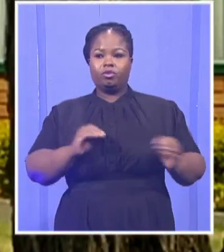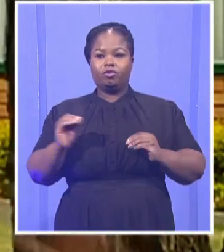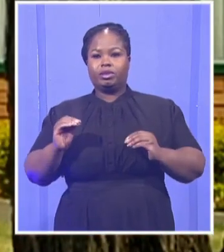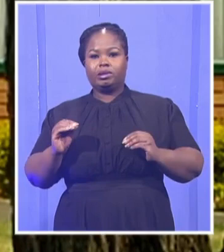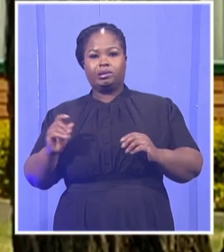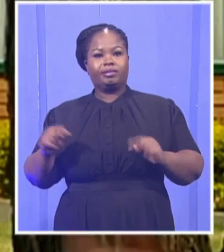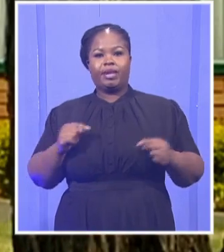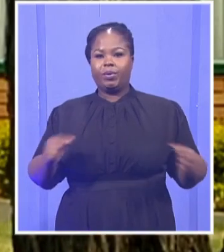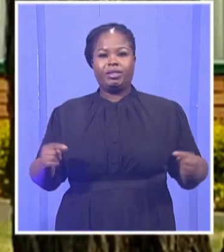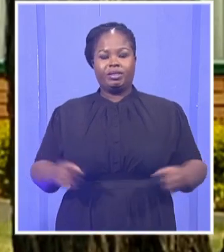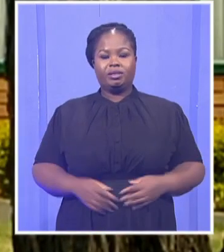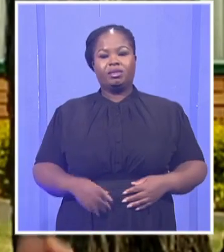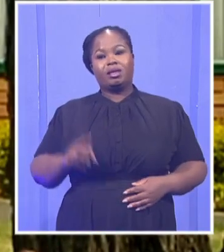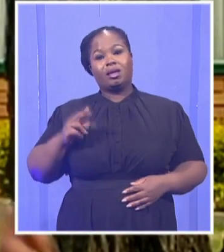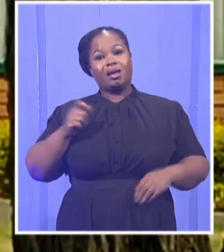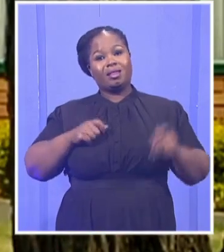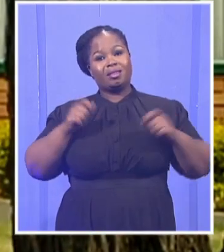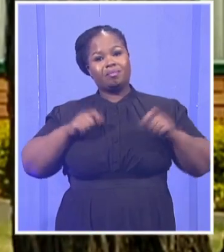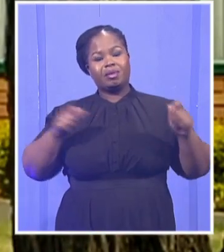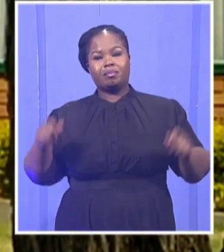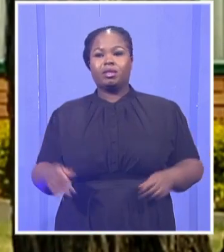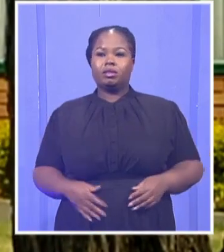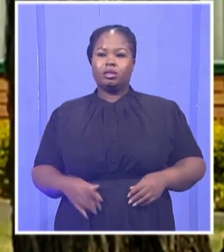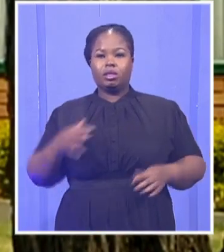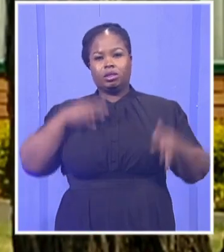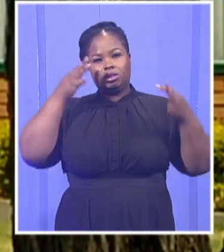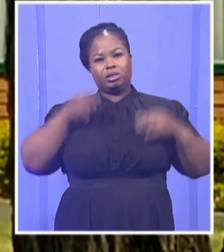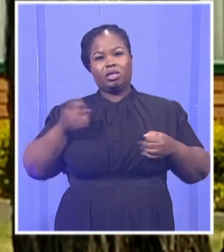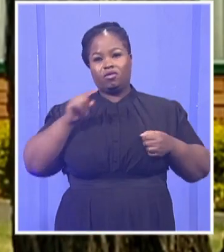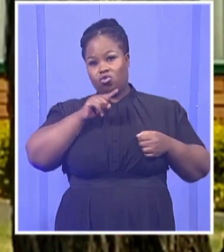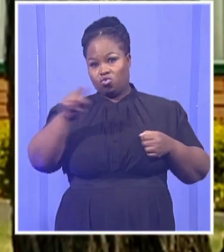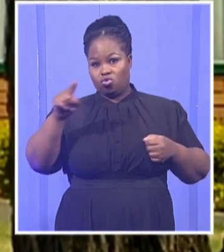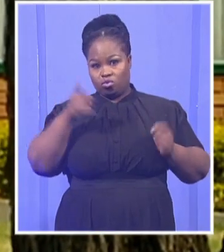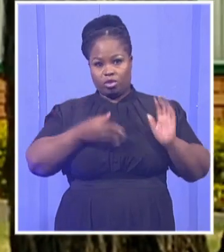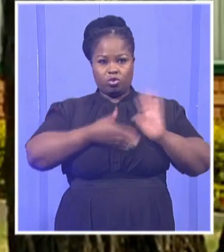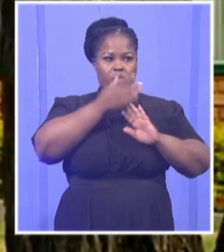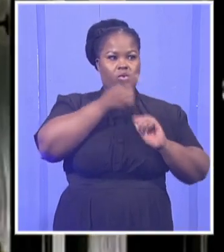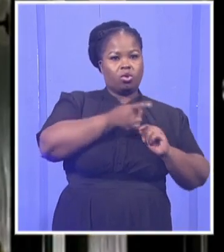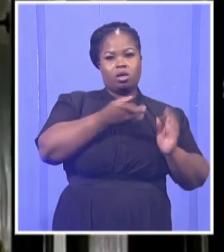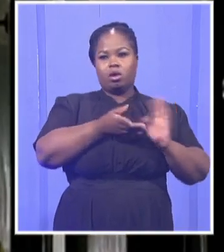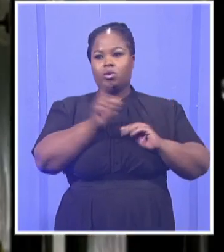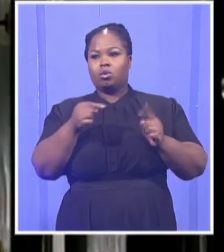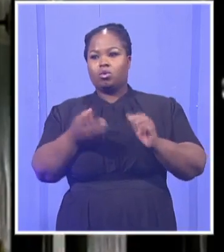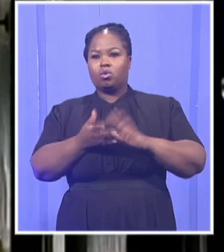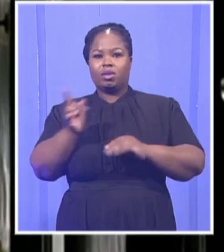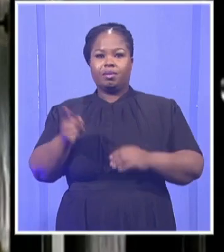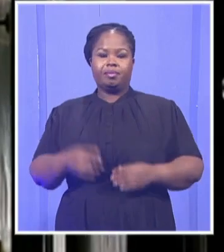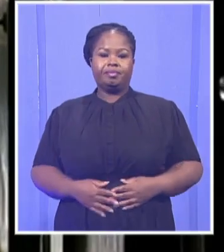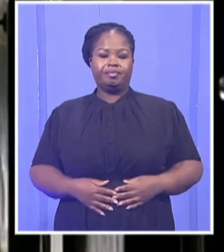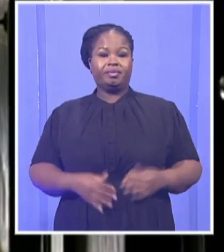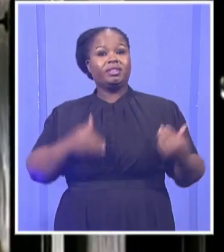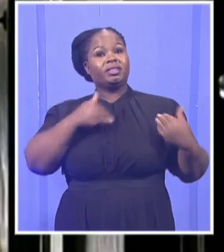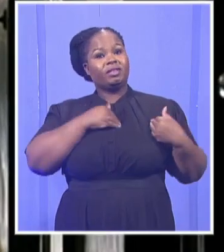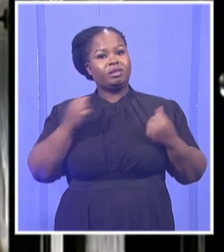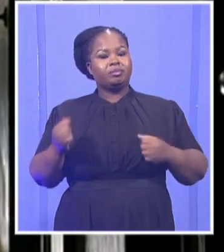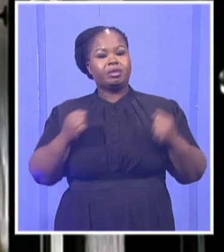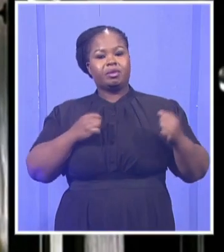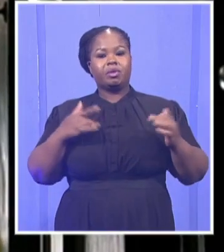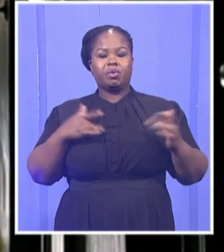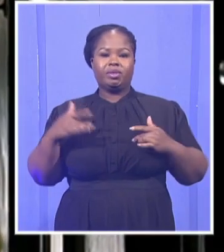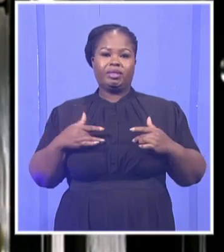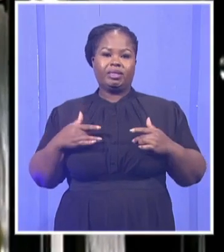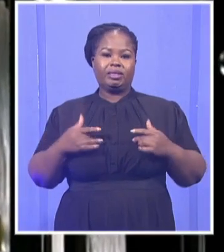and other people, they take decisions for you where you must go and where you can't go. Safety remains one of the biggest